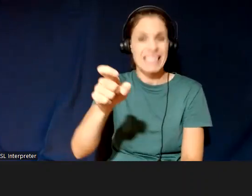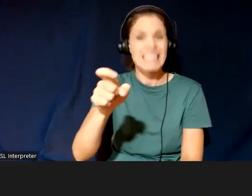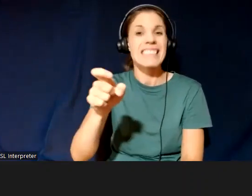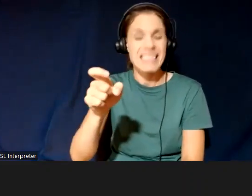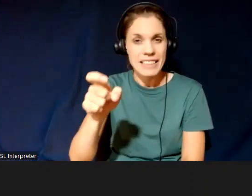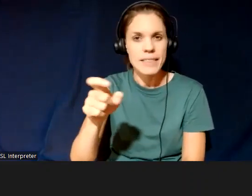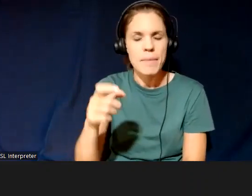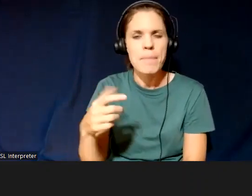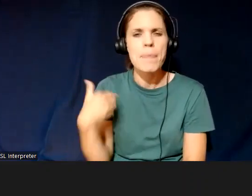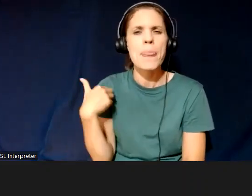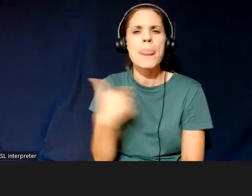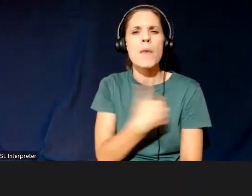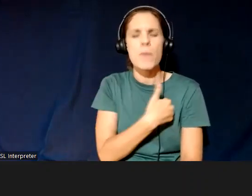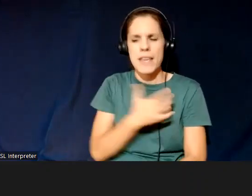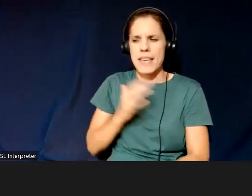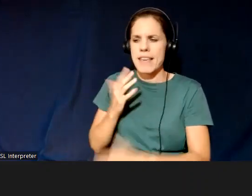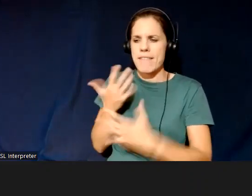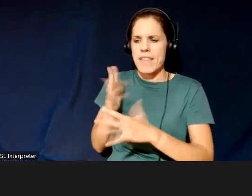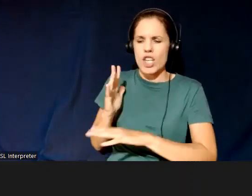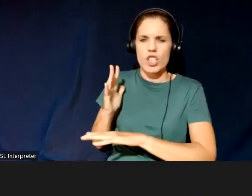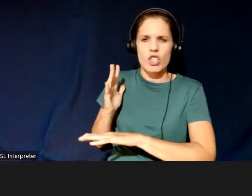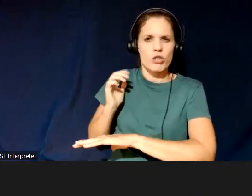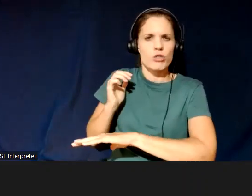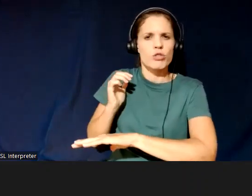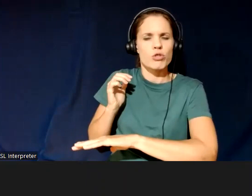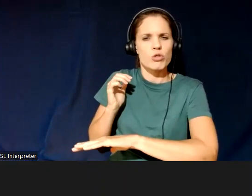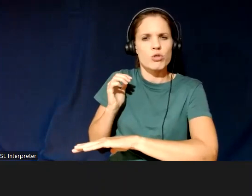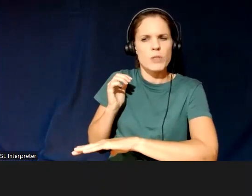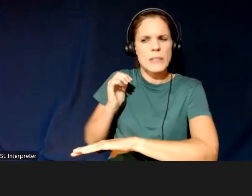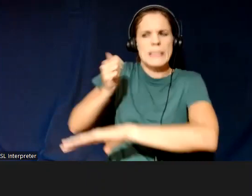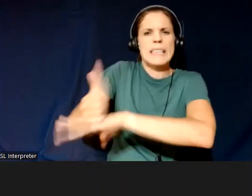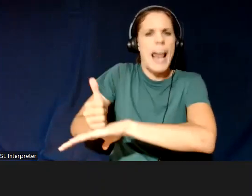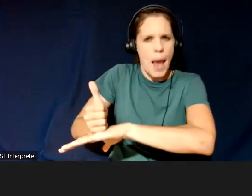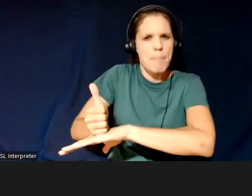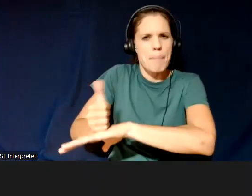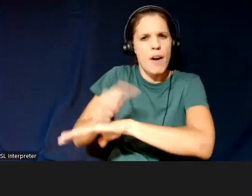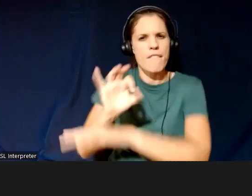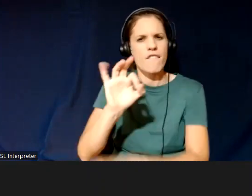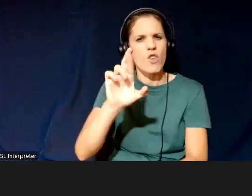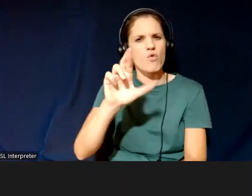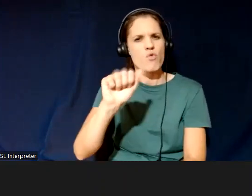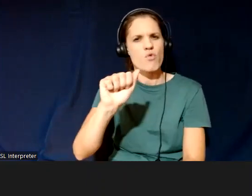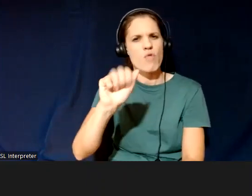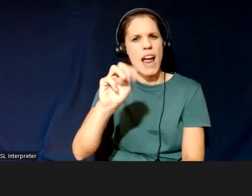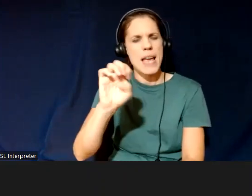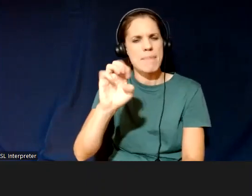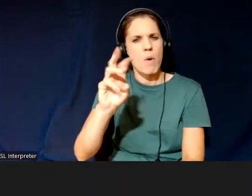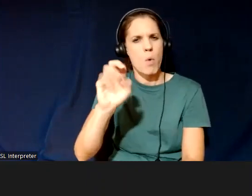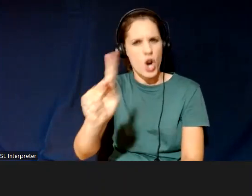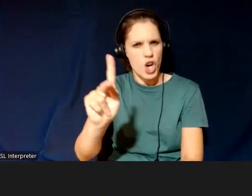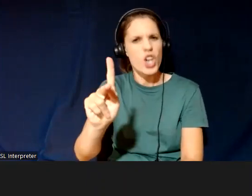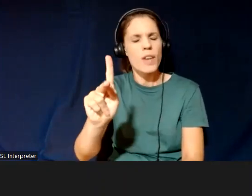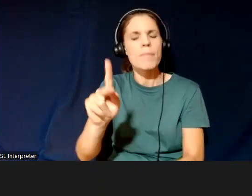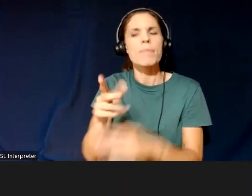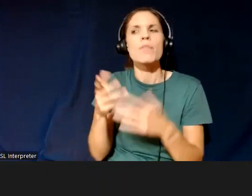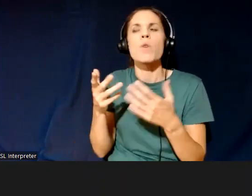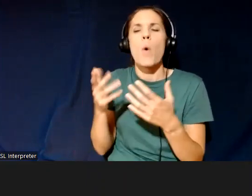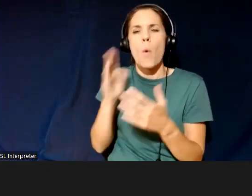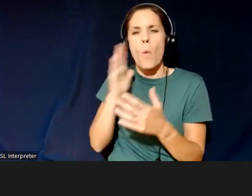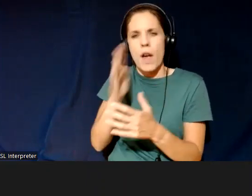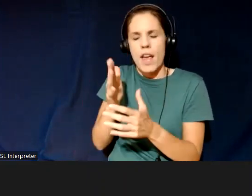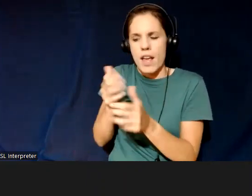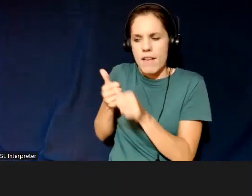of eco-evolutionary components to the framework so that you are looking at trends like, for example, in